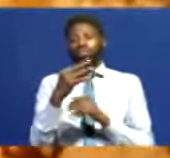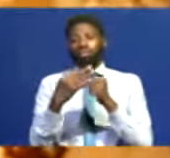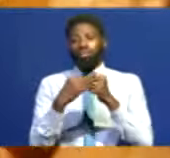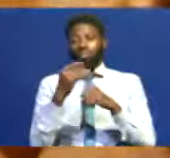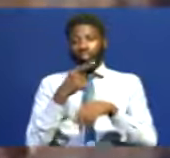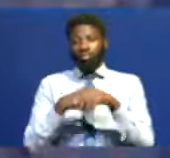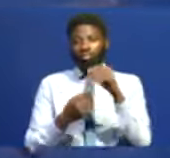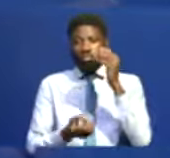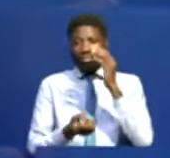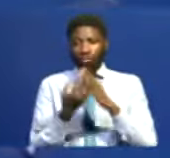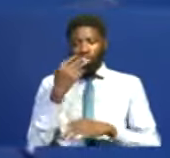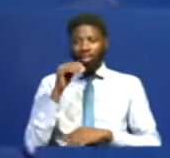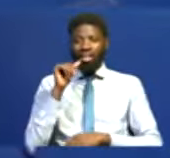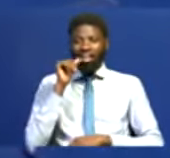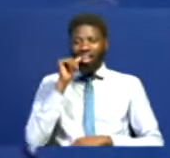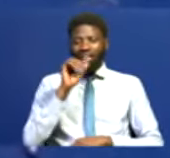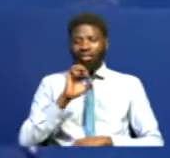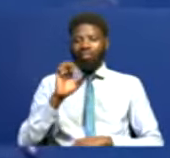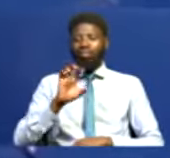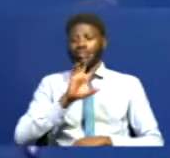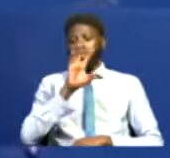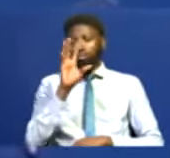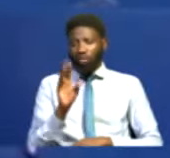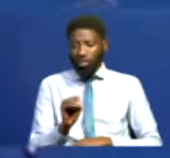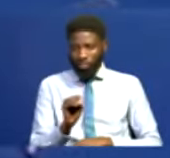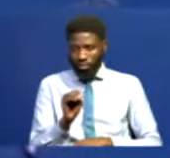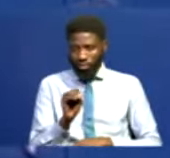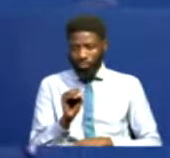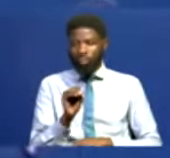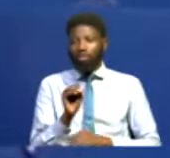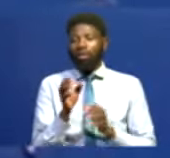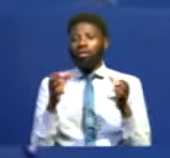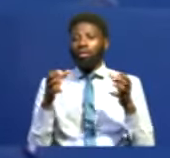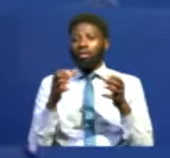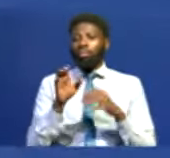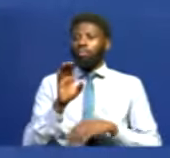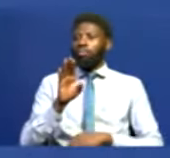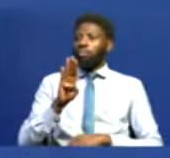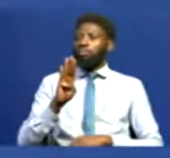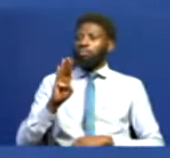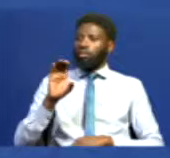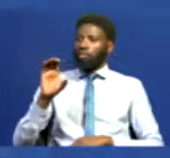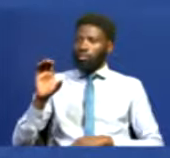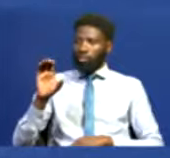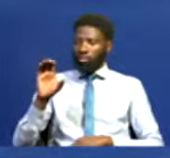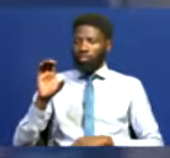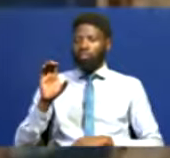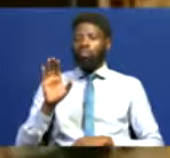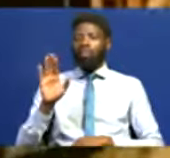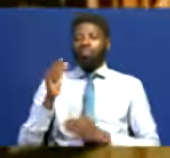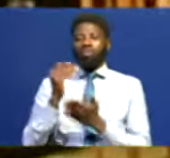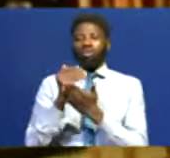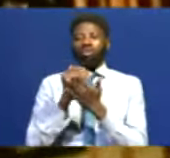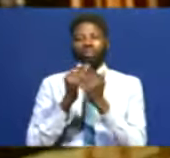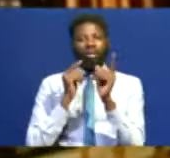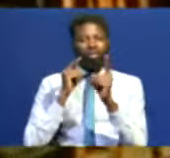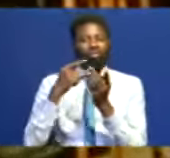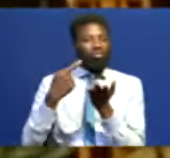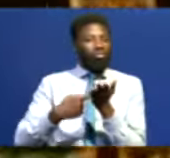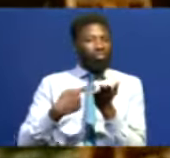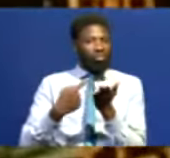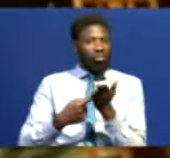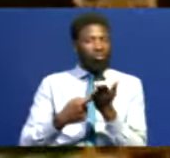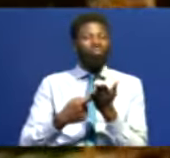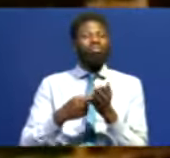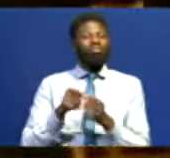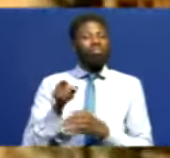Africa Broadcasting Limited that aired the BBC programs targeting the European settlers. The messaging sort of admonished